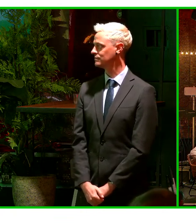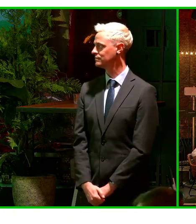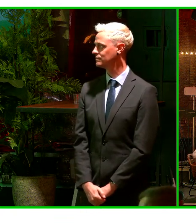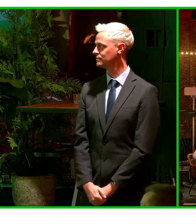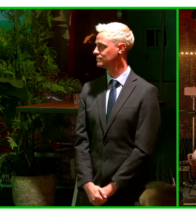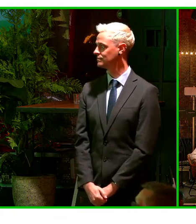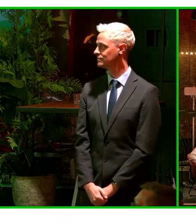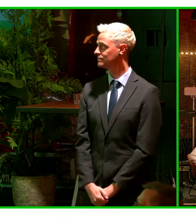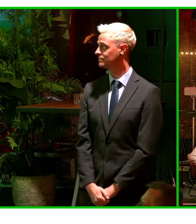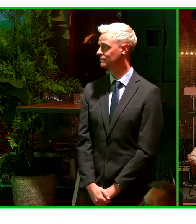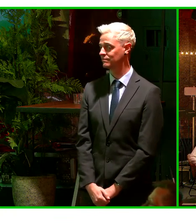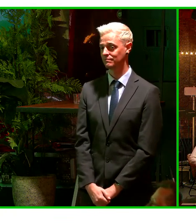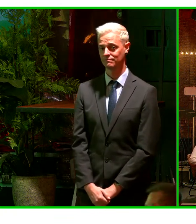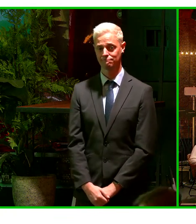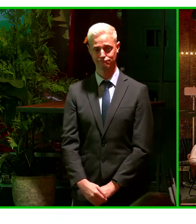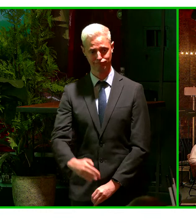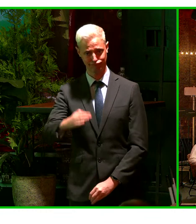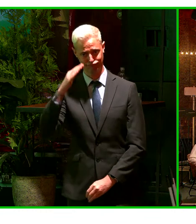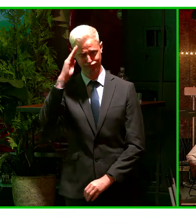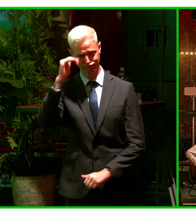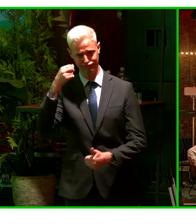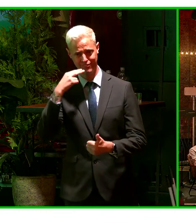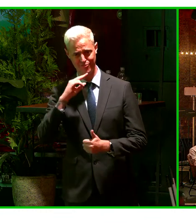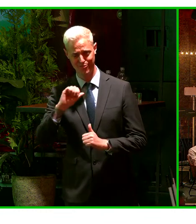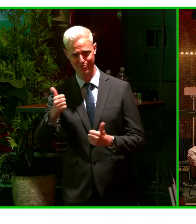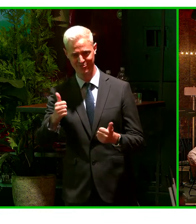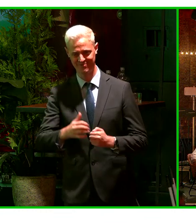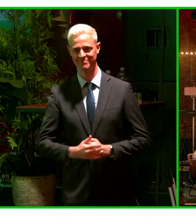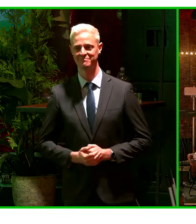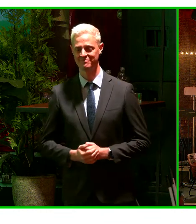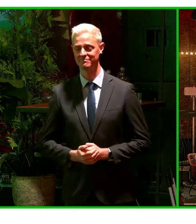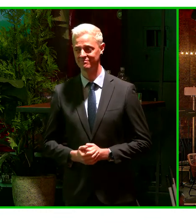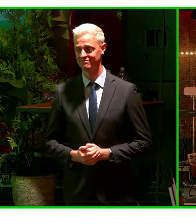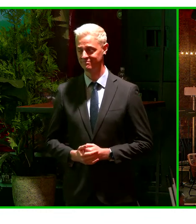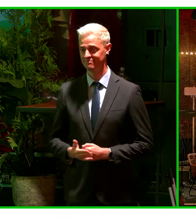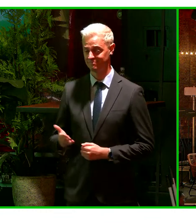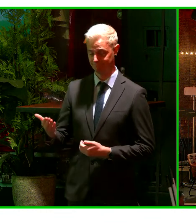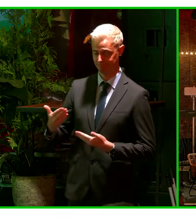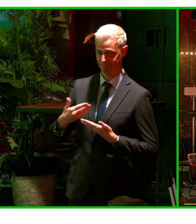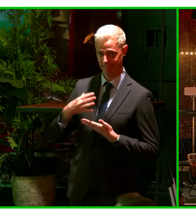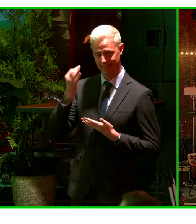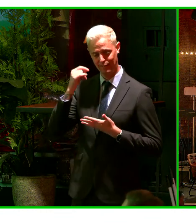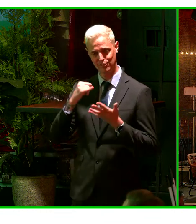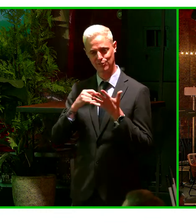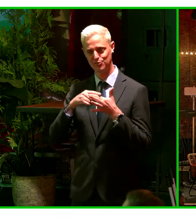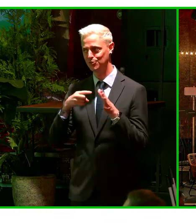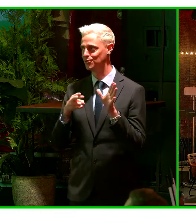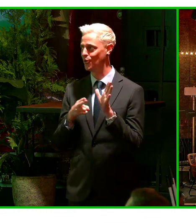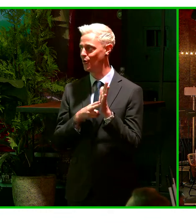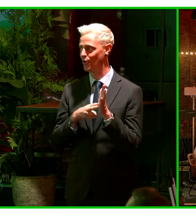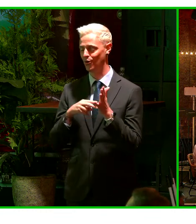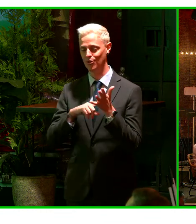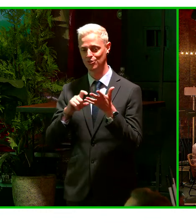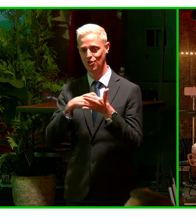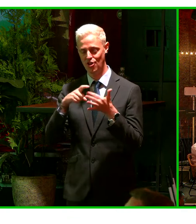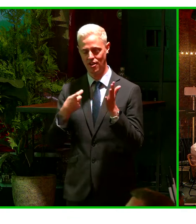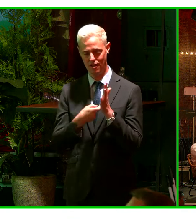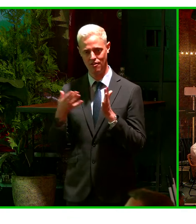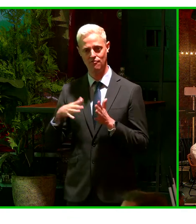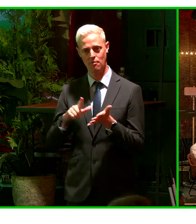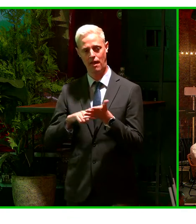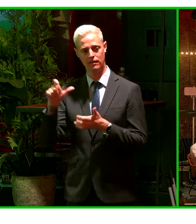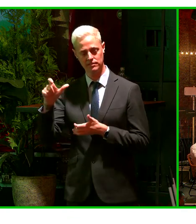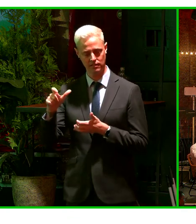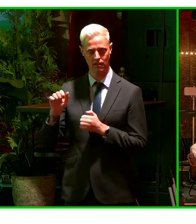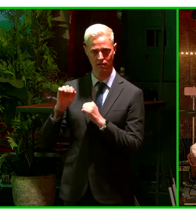Yeah, so good afternoon, everyone. As you've just heard, I'm Councillor Sean Turner. I'm actually the Lancashire County Council Cabinet Member